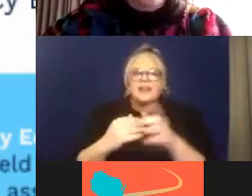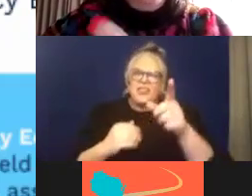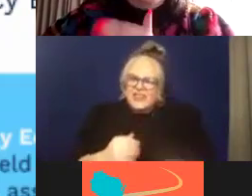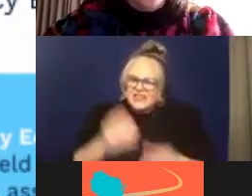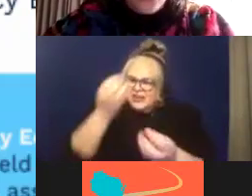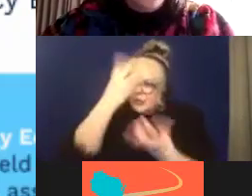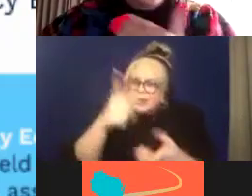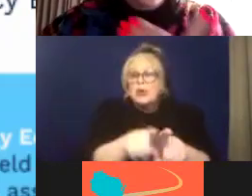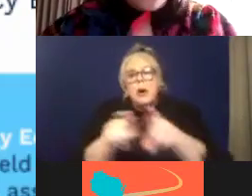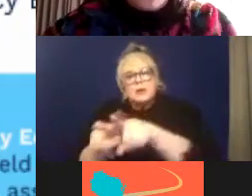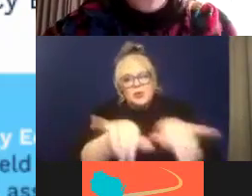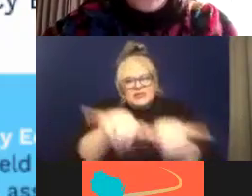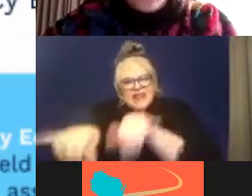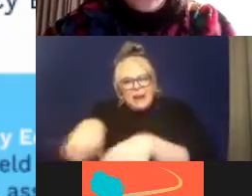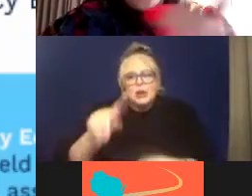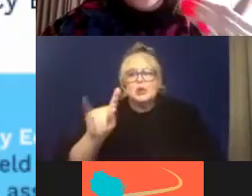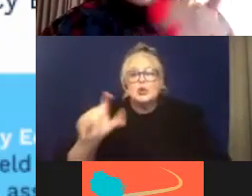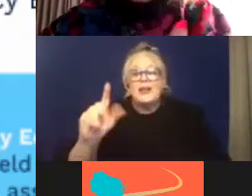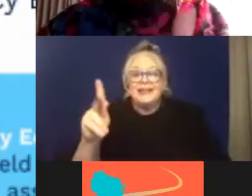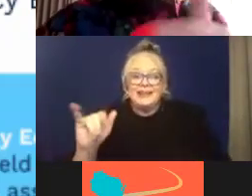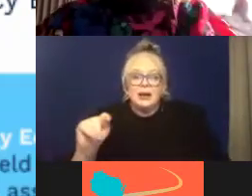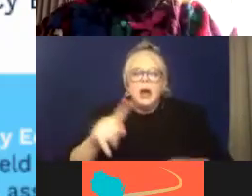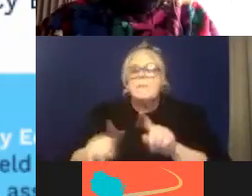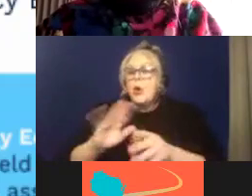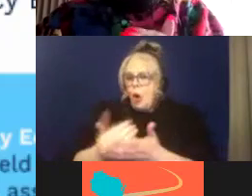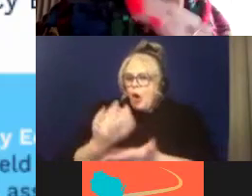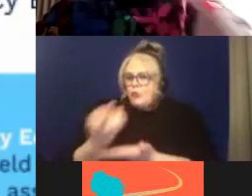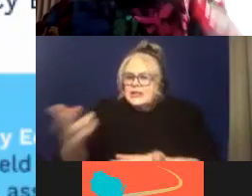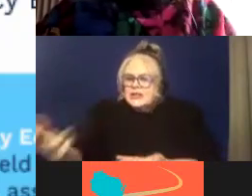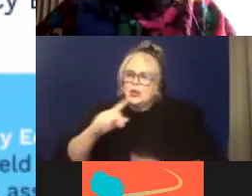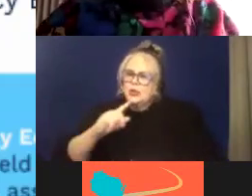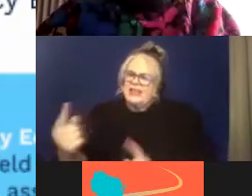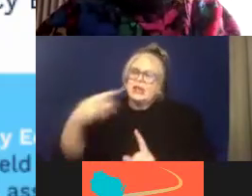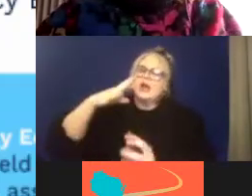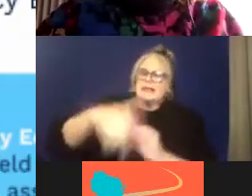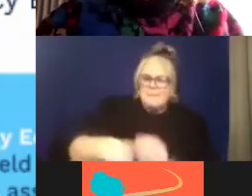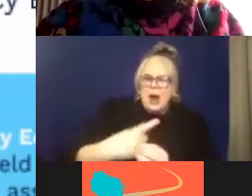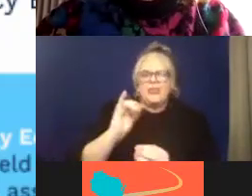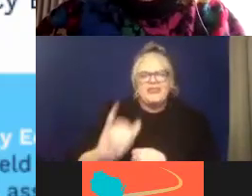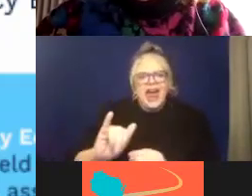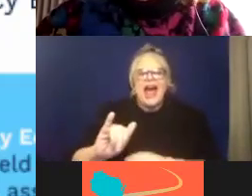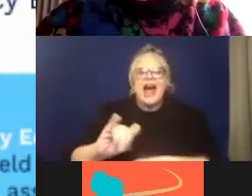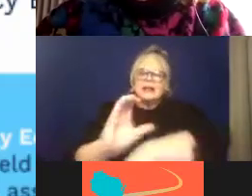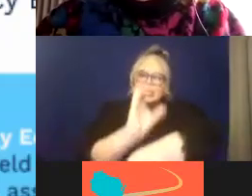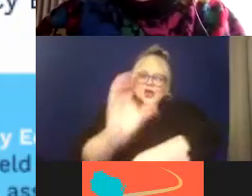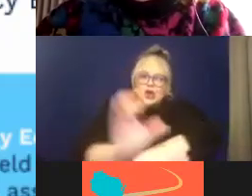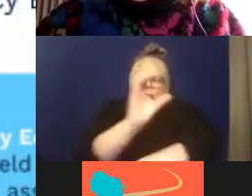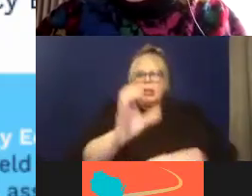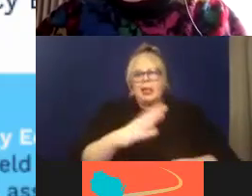But all of the resources focus back on that digital space. So we're really looking at how digital literacy intersects with everything else.